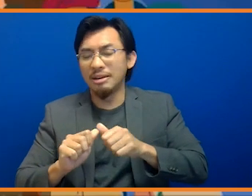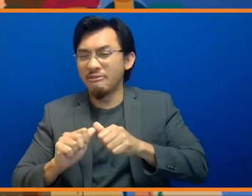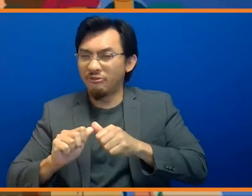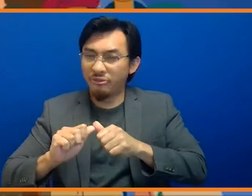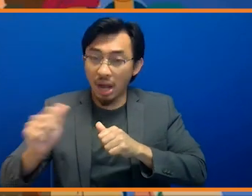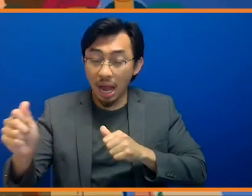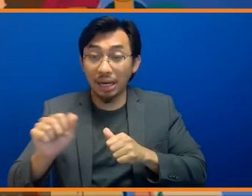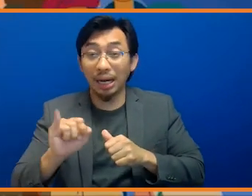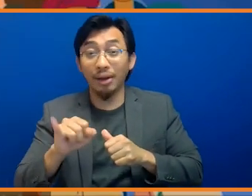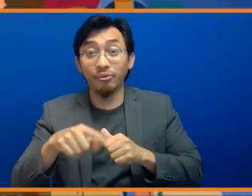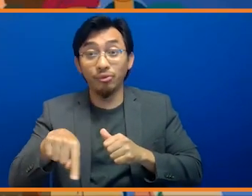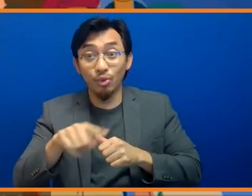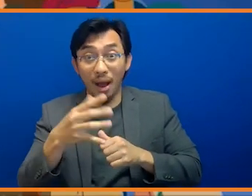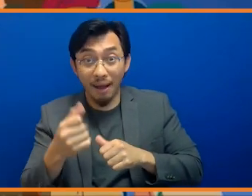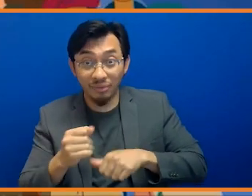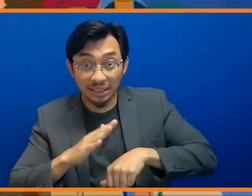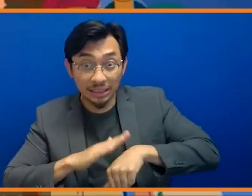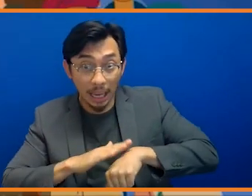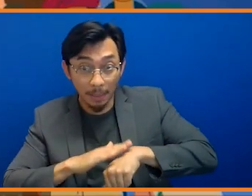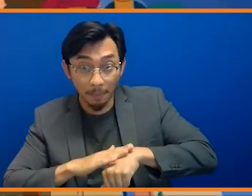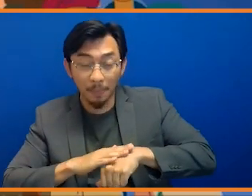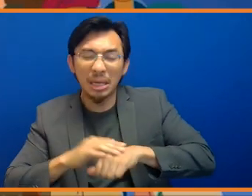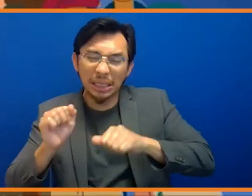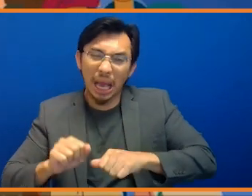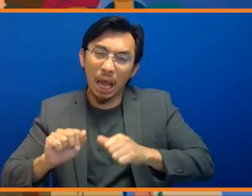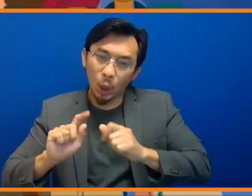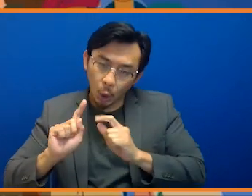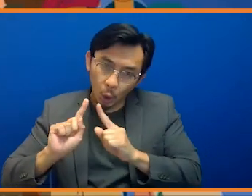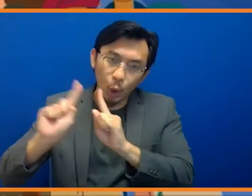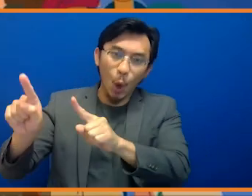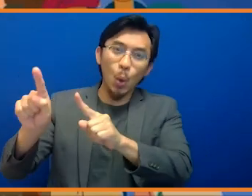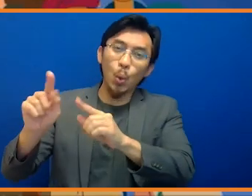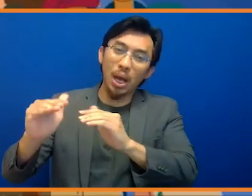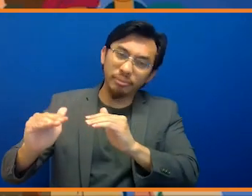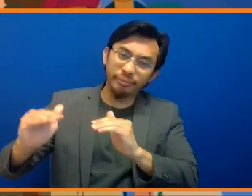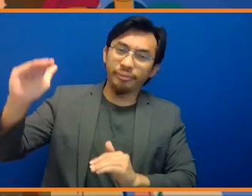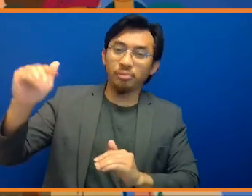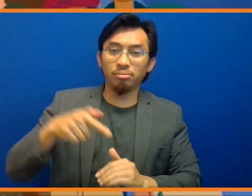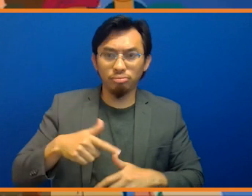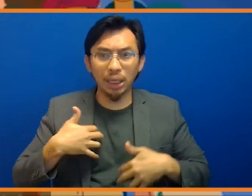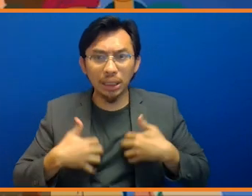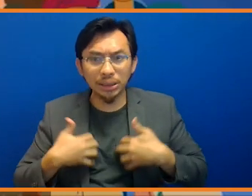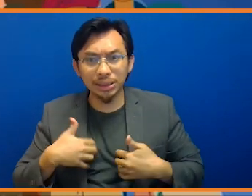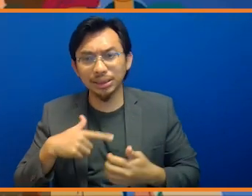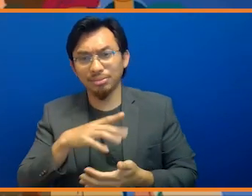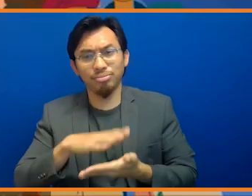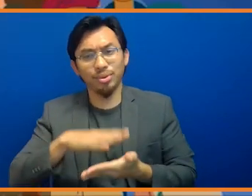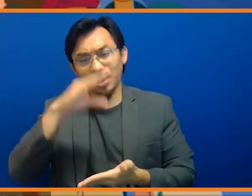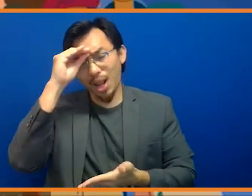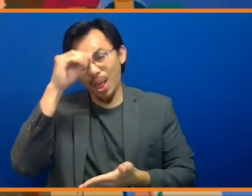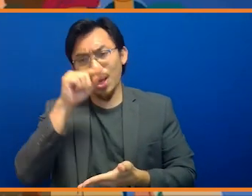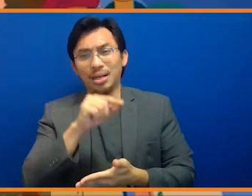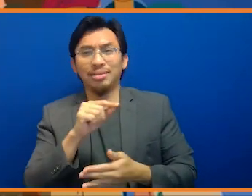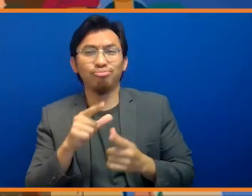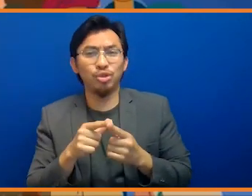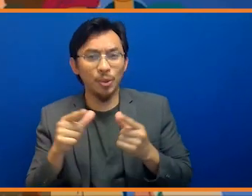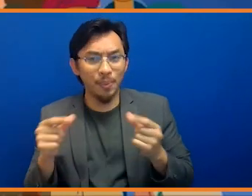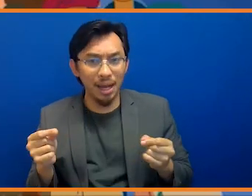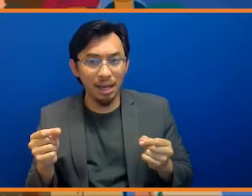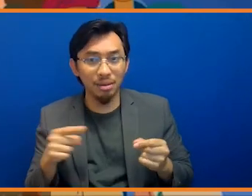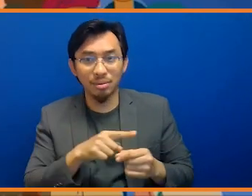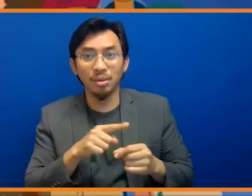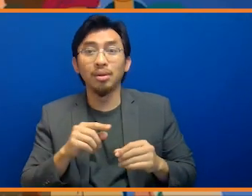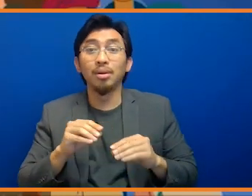if we still have time, as higher as we can. This is what very interesting that we learn from Japan.